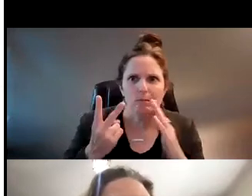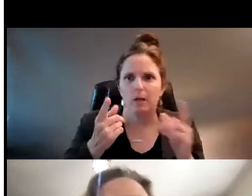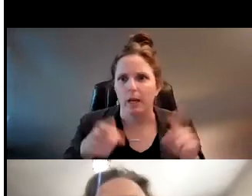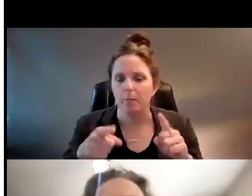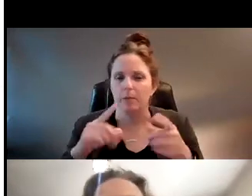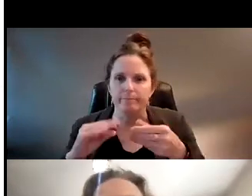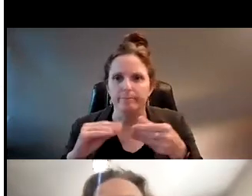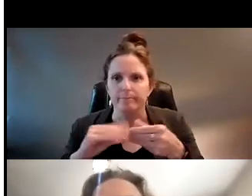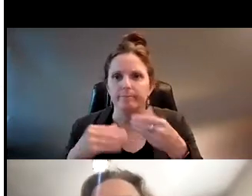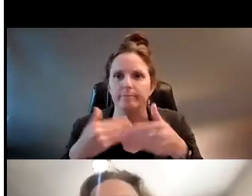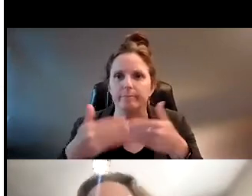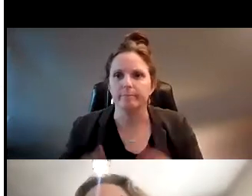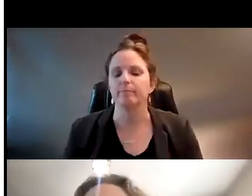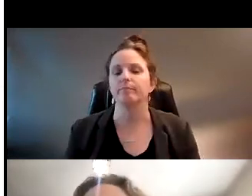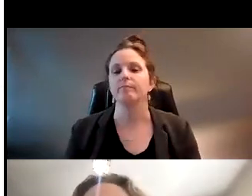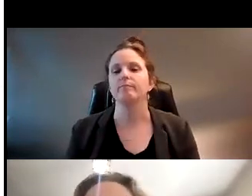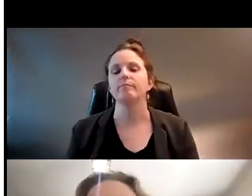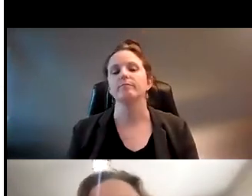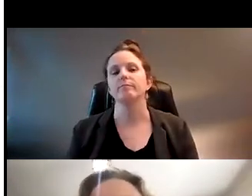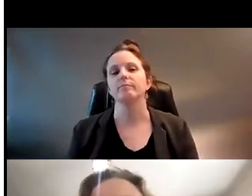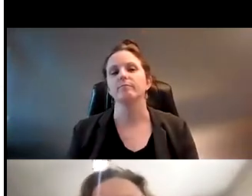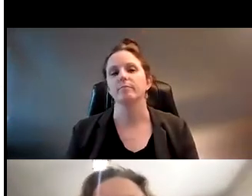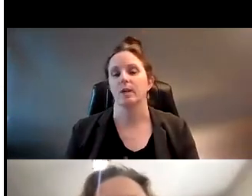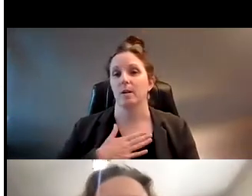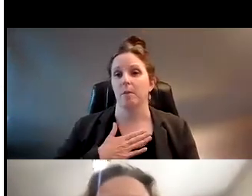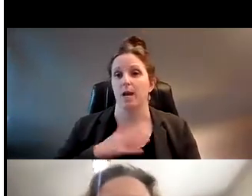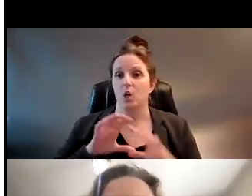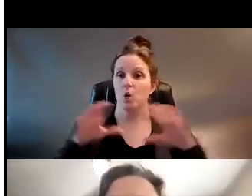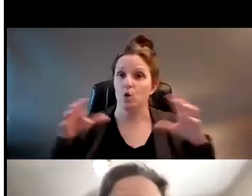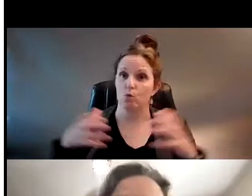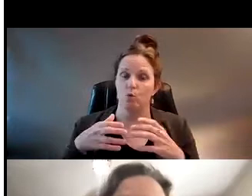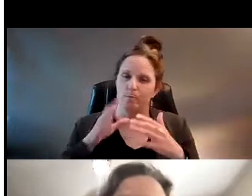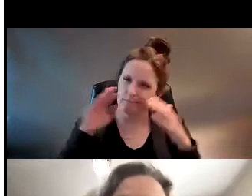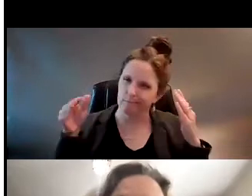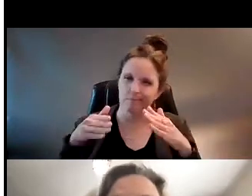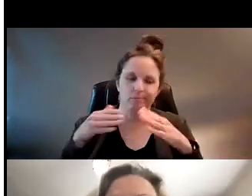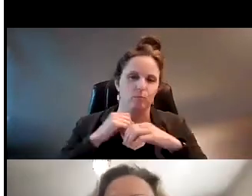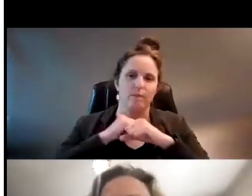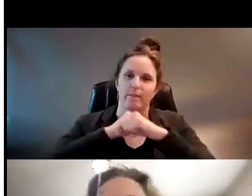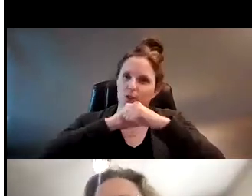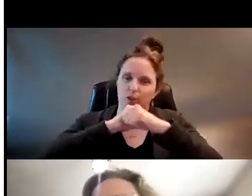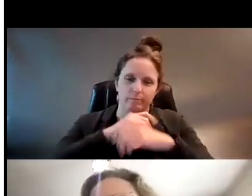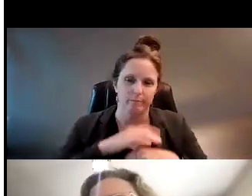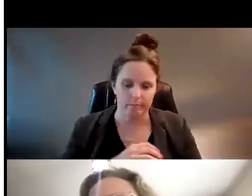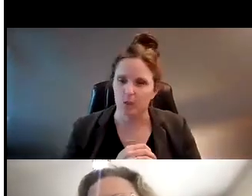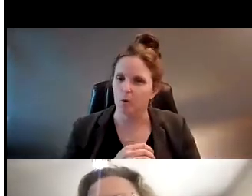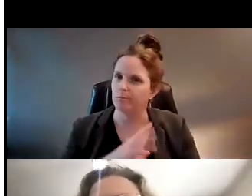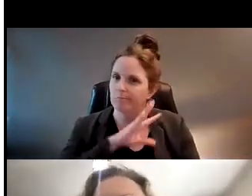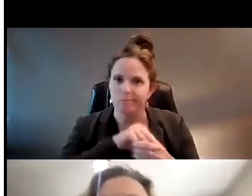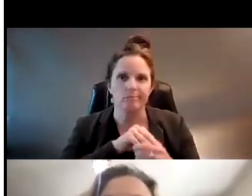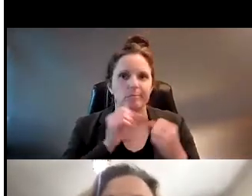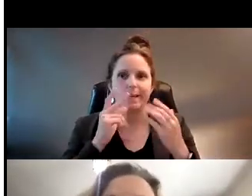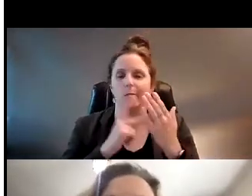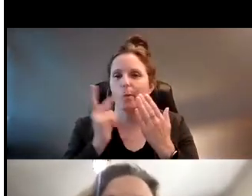um, and because my group has a real interest in prevention, we've done a fair number of programs in young